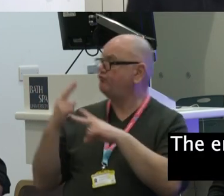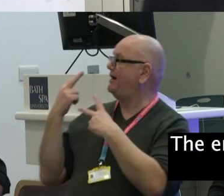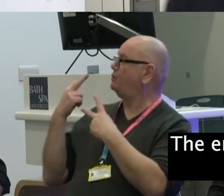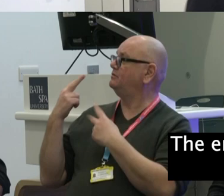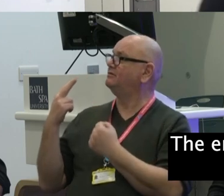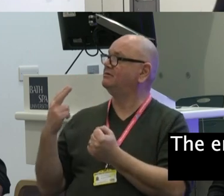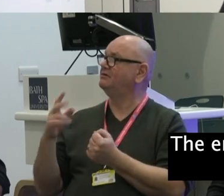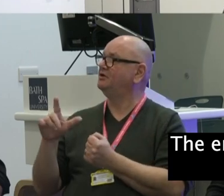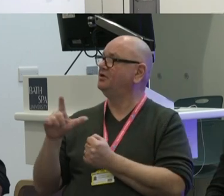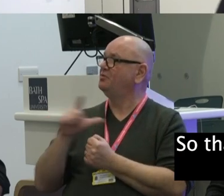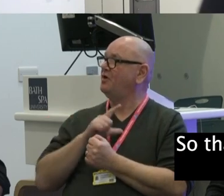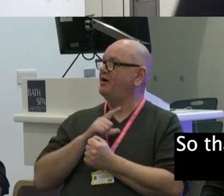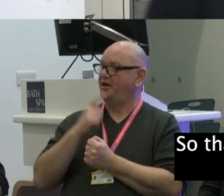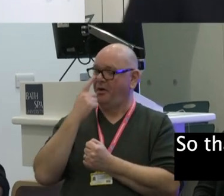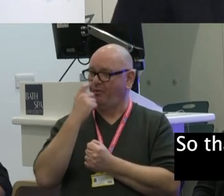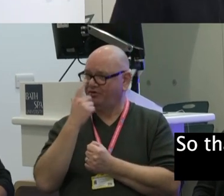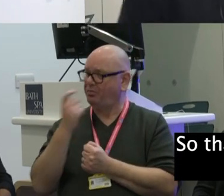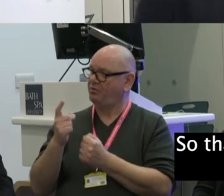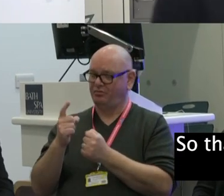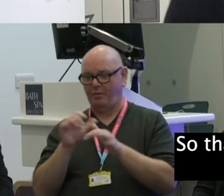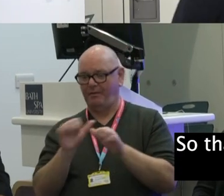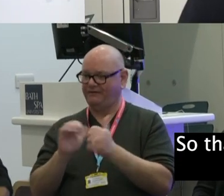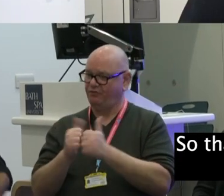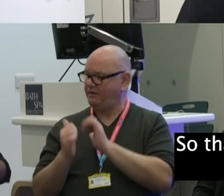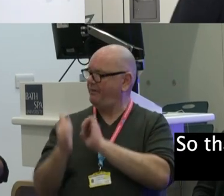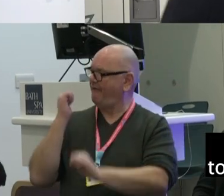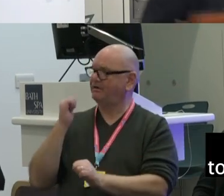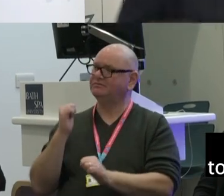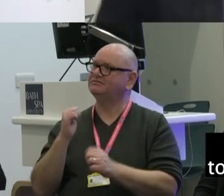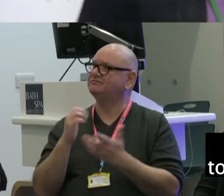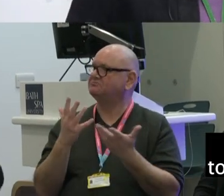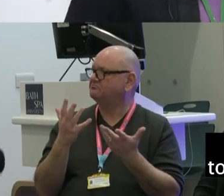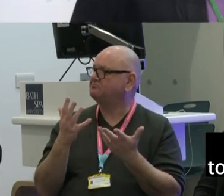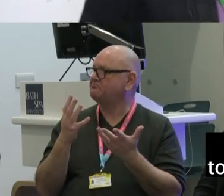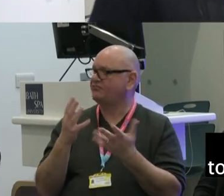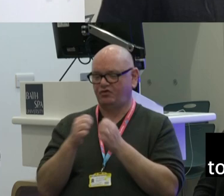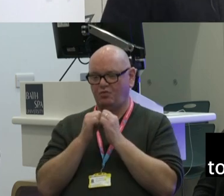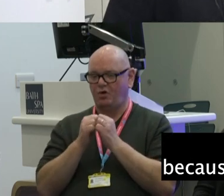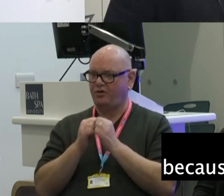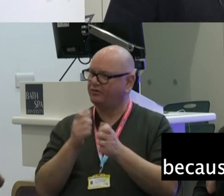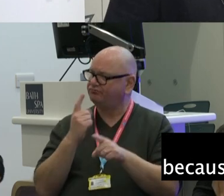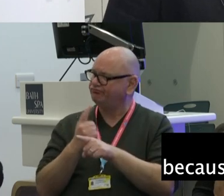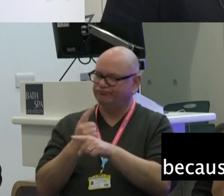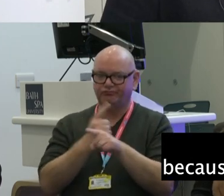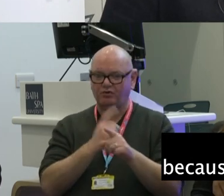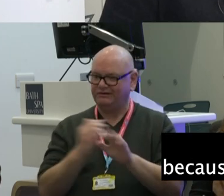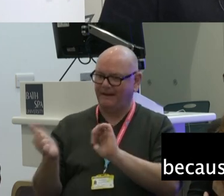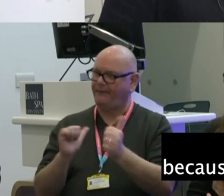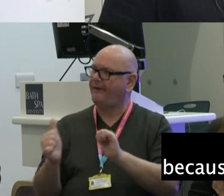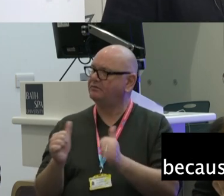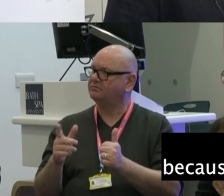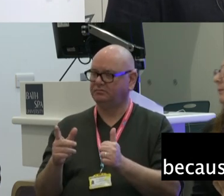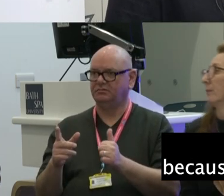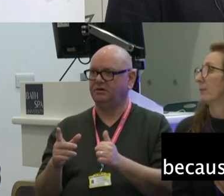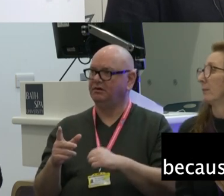might be actually right behind you. So there might be an amazing human sitting right behind you who you might want to have a conversation about. I'm going to give you,